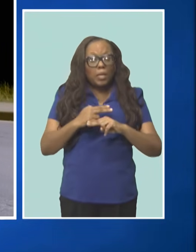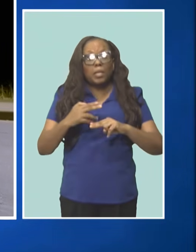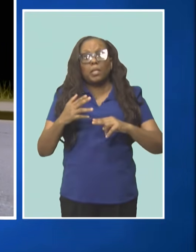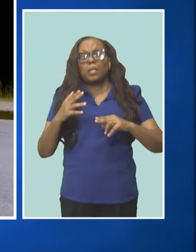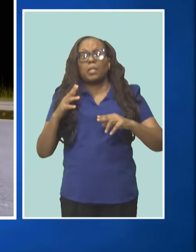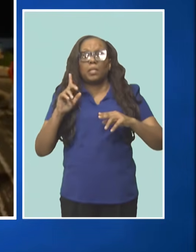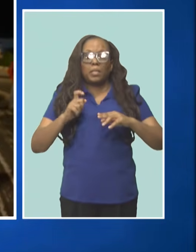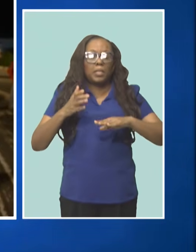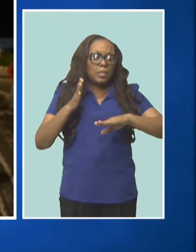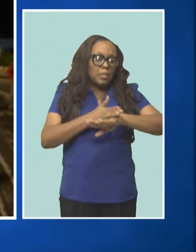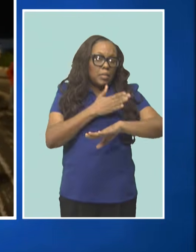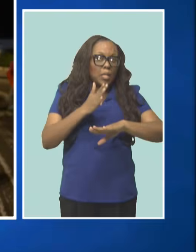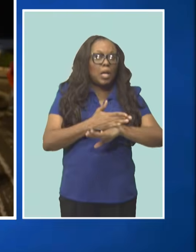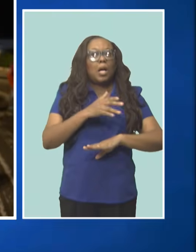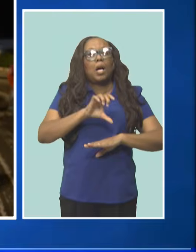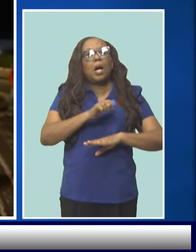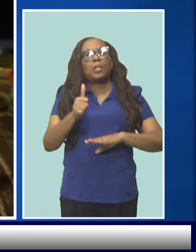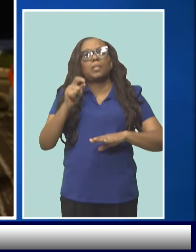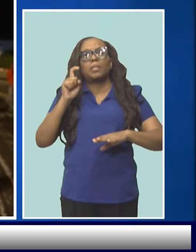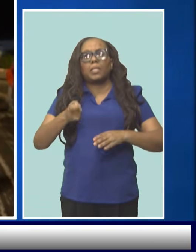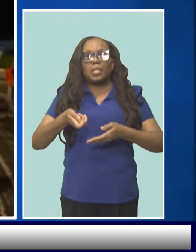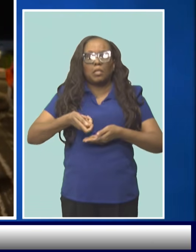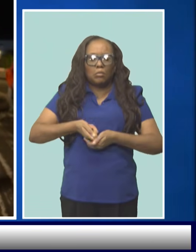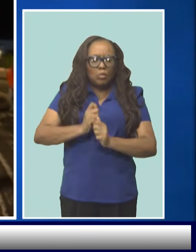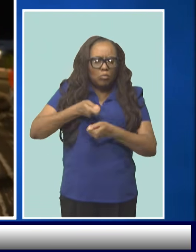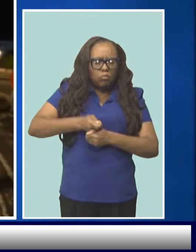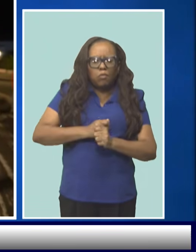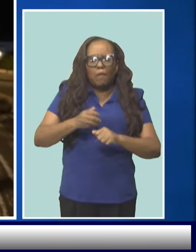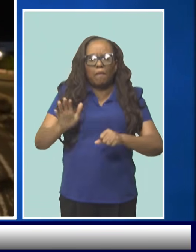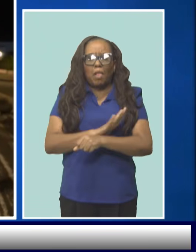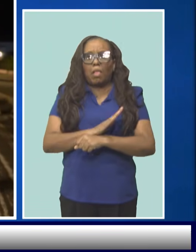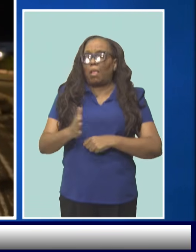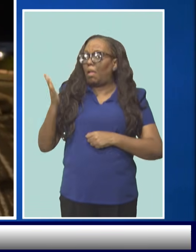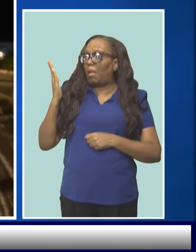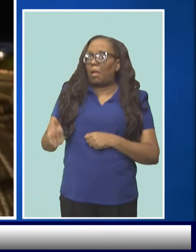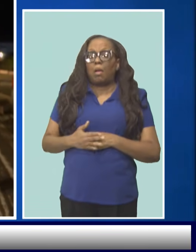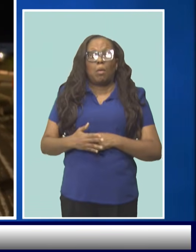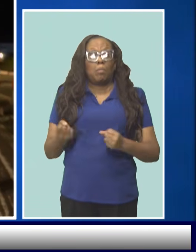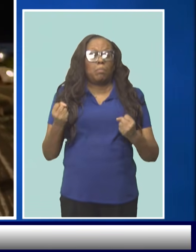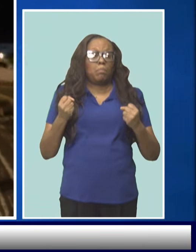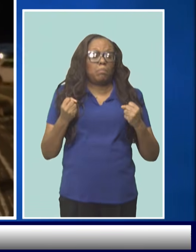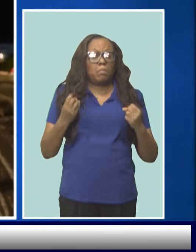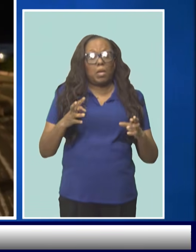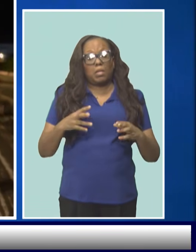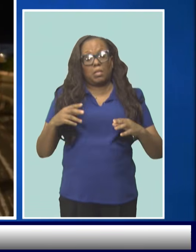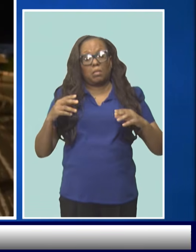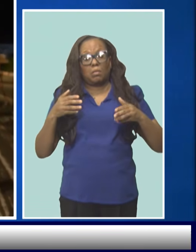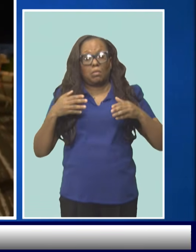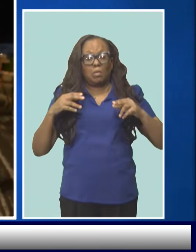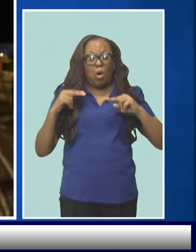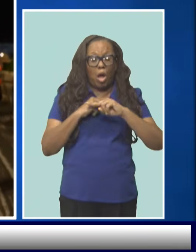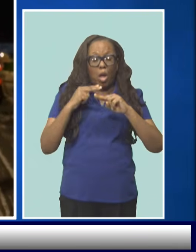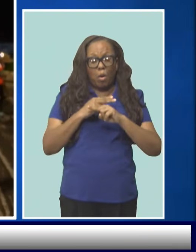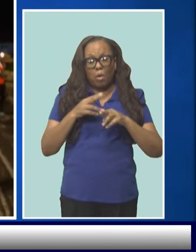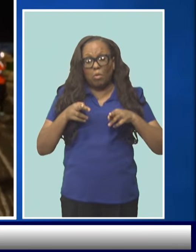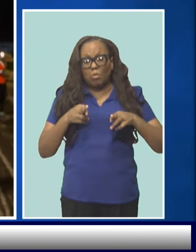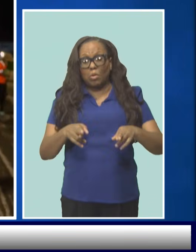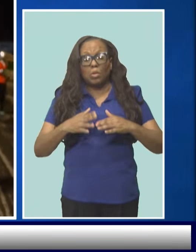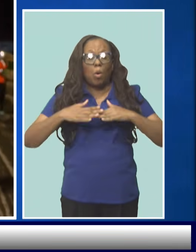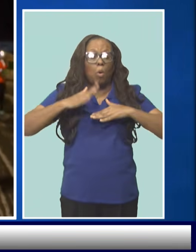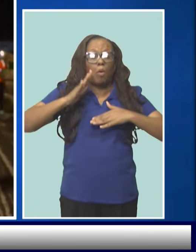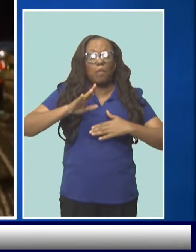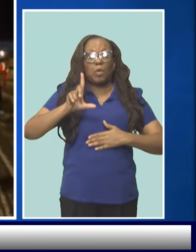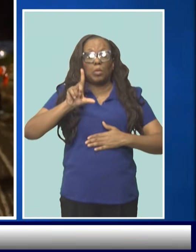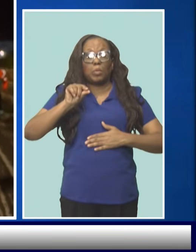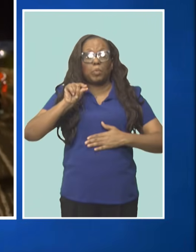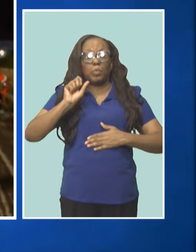full construction. Many of them are over 20 years old, particularly across the ABC Highway, and we would have started to do some of the